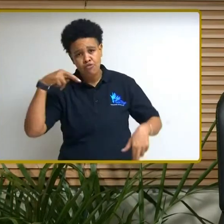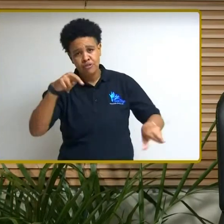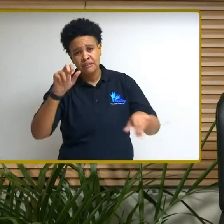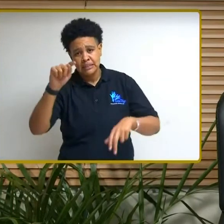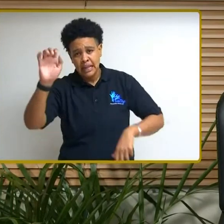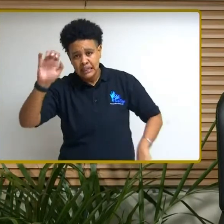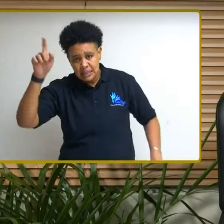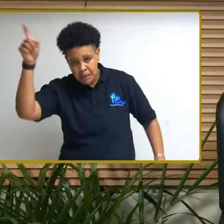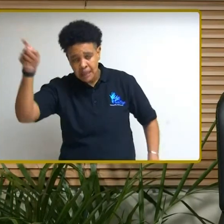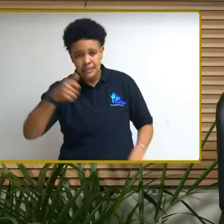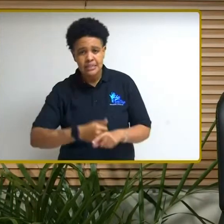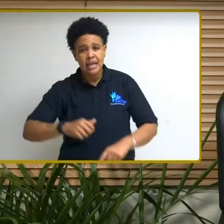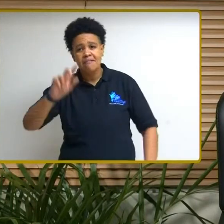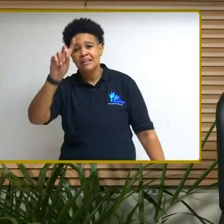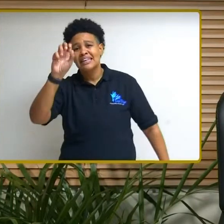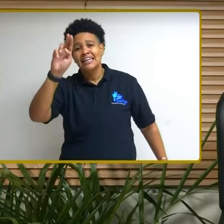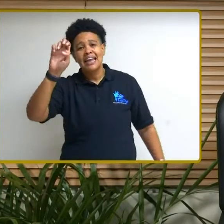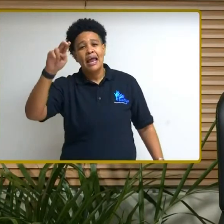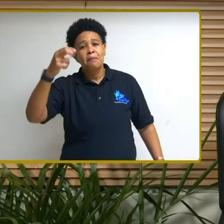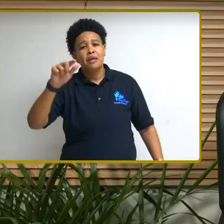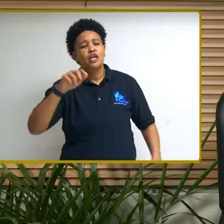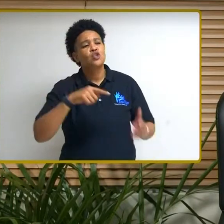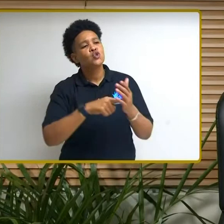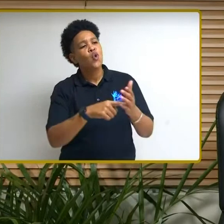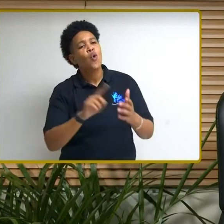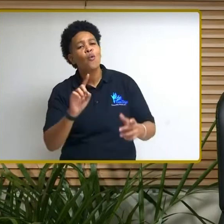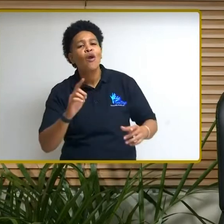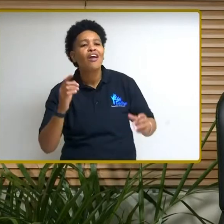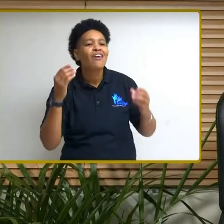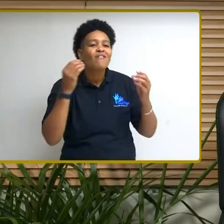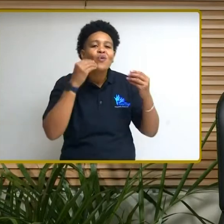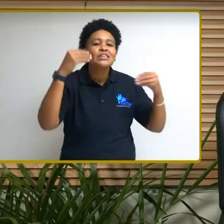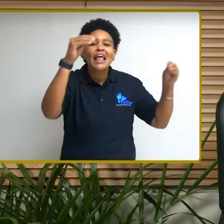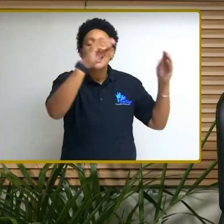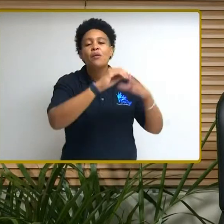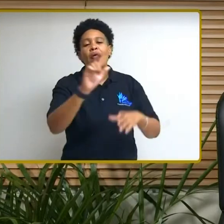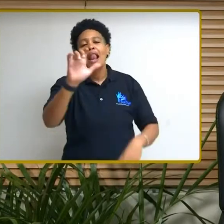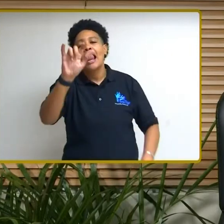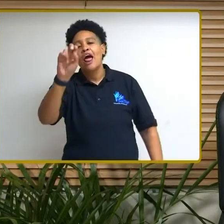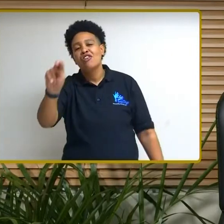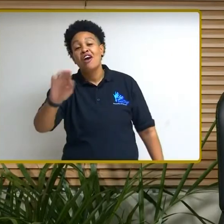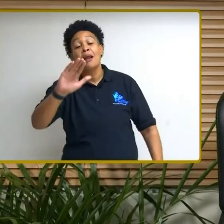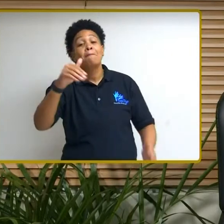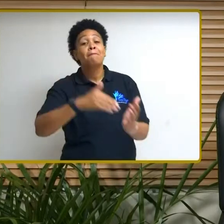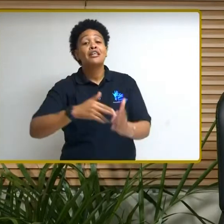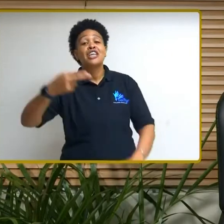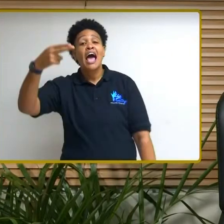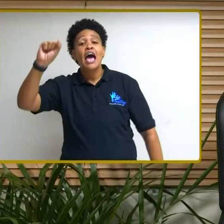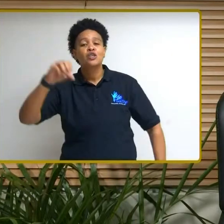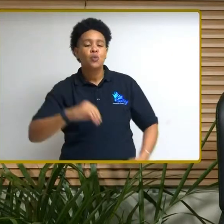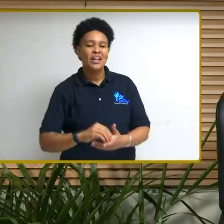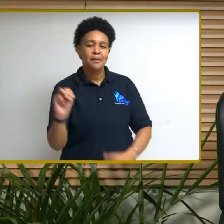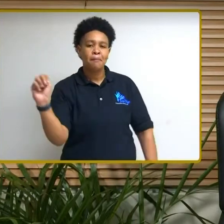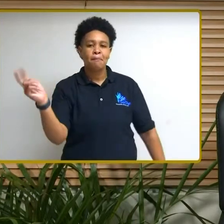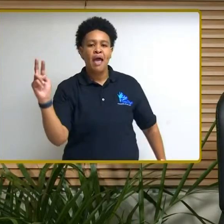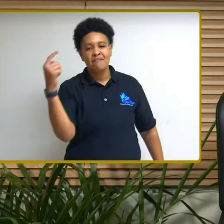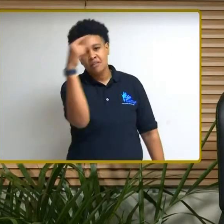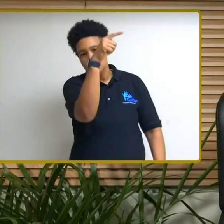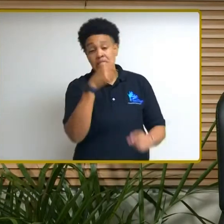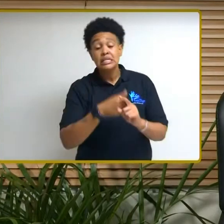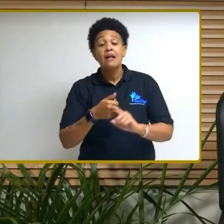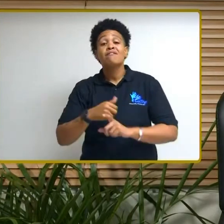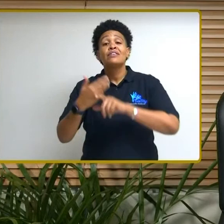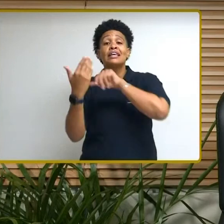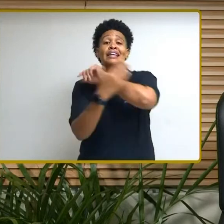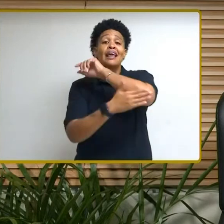Elizabeth, the Denby Showground in Clarendon, the Manchester High School in Mandeville, Manchester, the